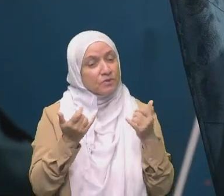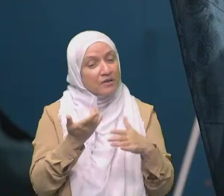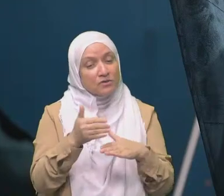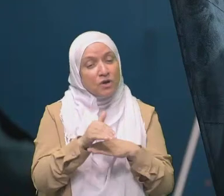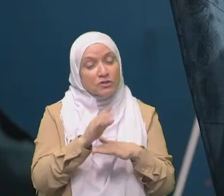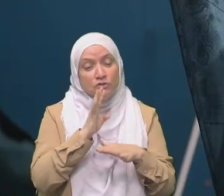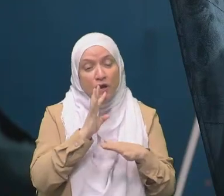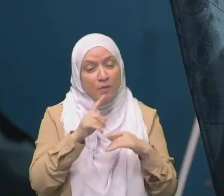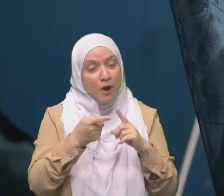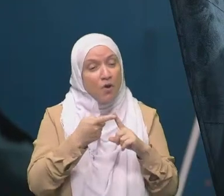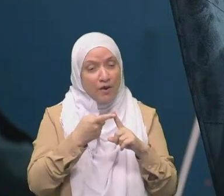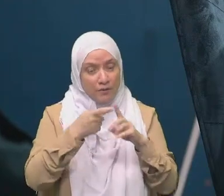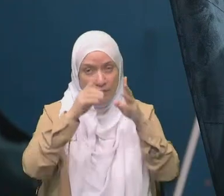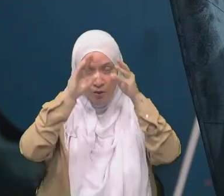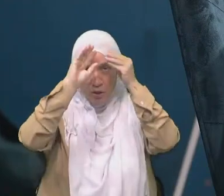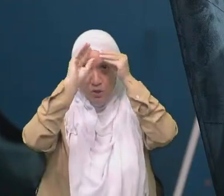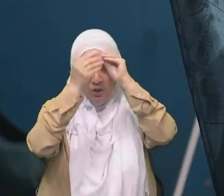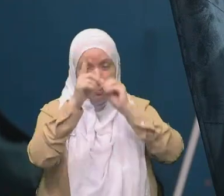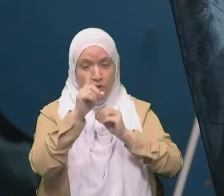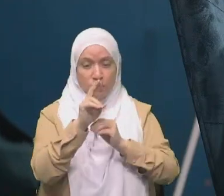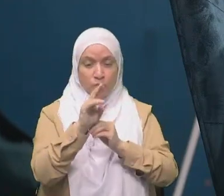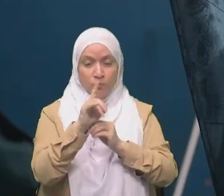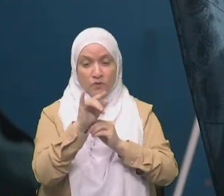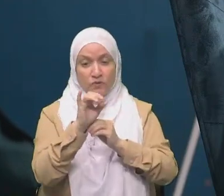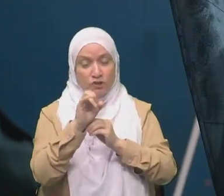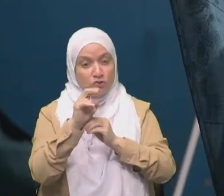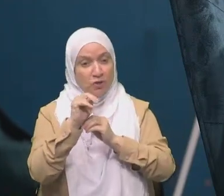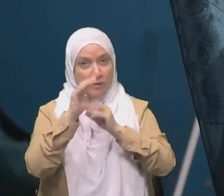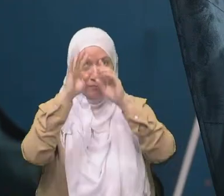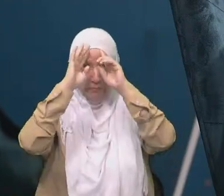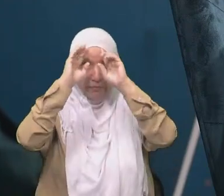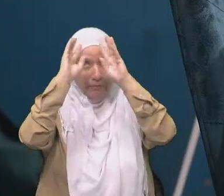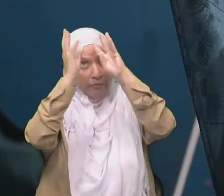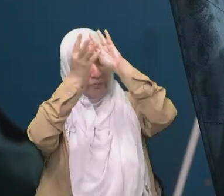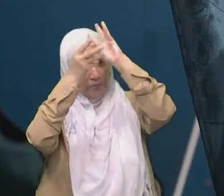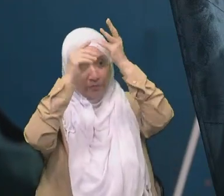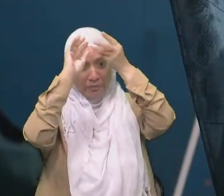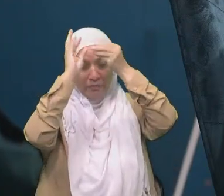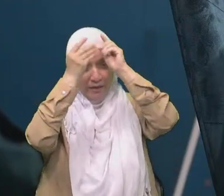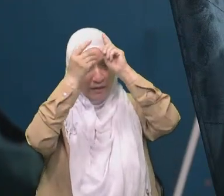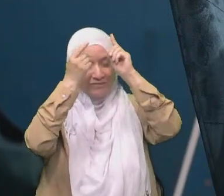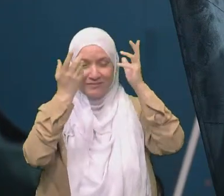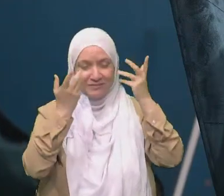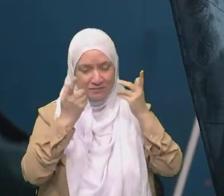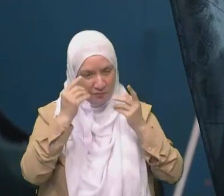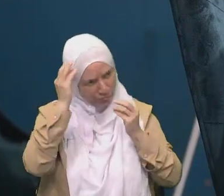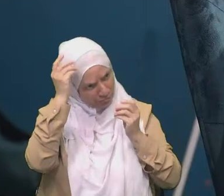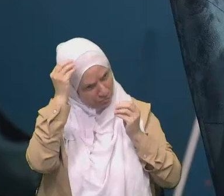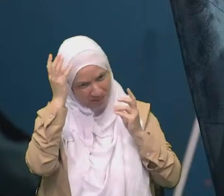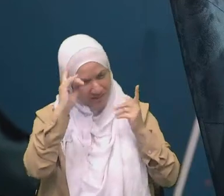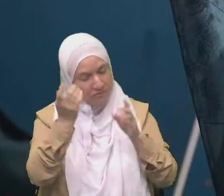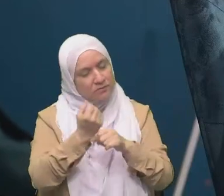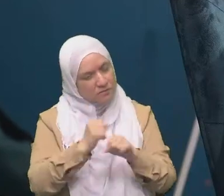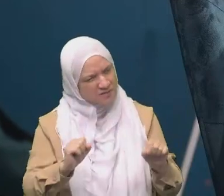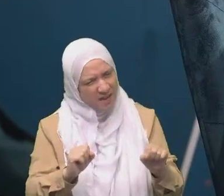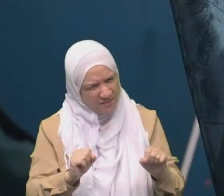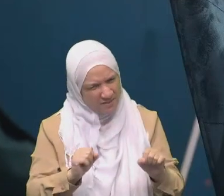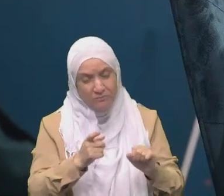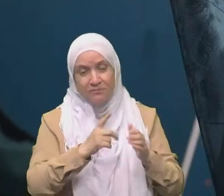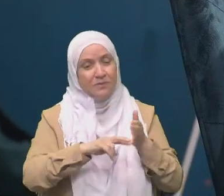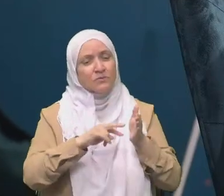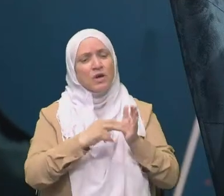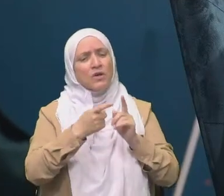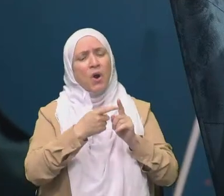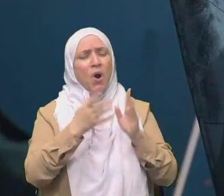think, alhamdulillah, as long as I'm doing my istighfar, my ibadah, my ta'a, I'm good. Whatever sin I commit,